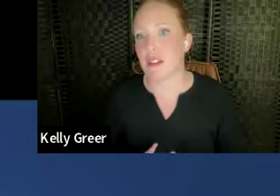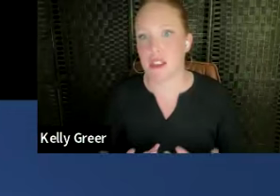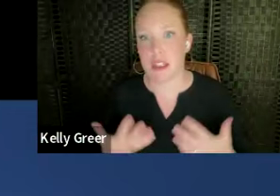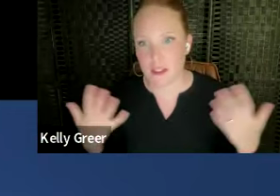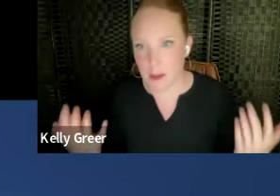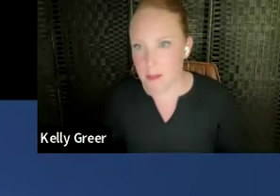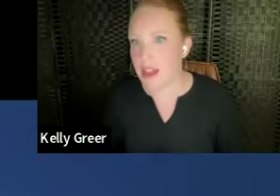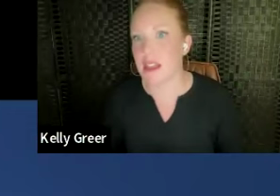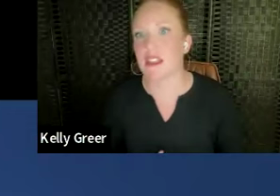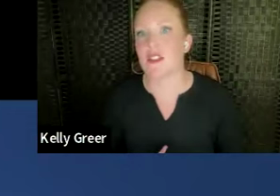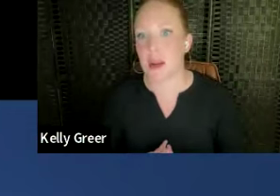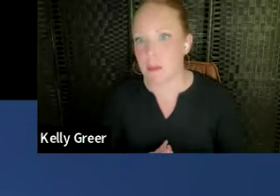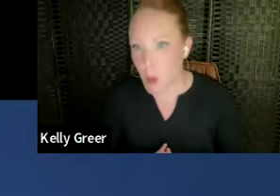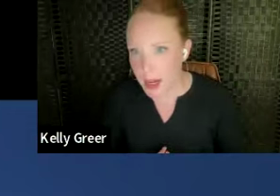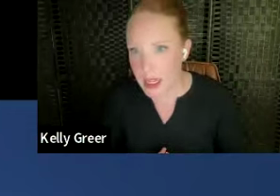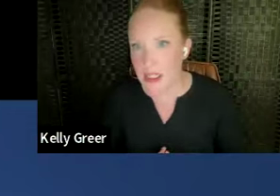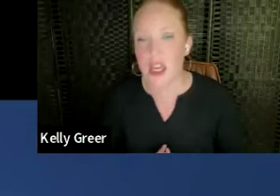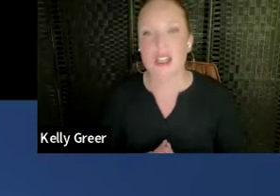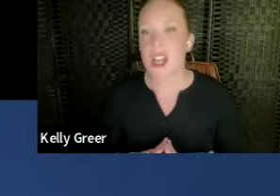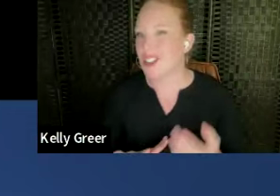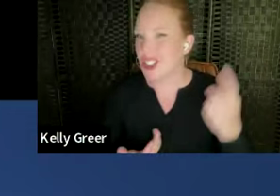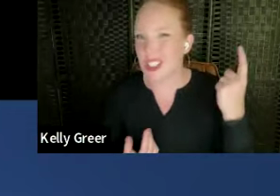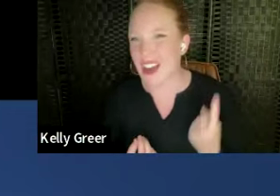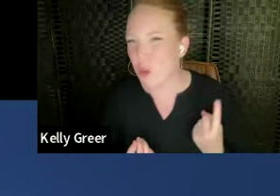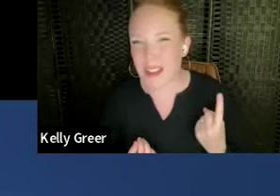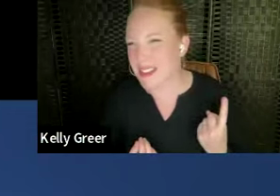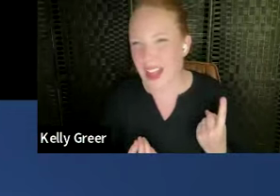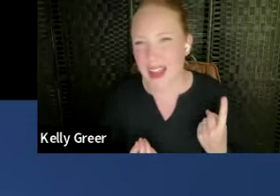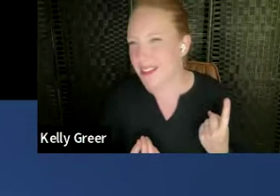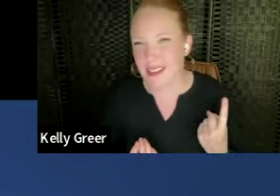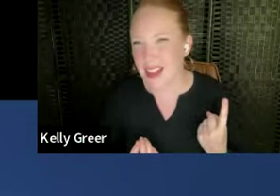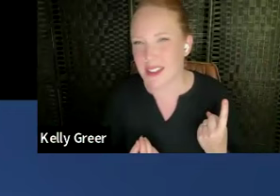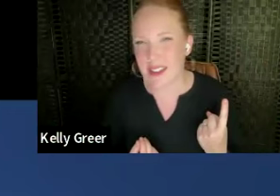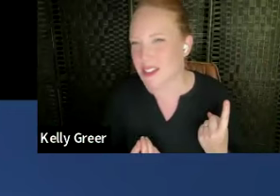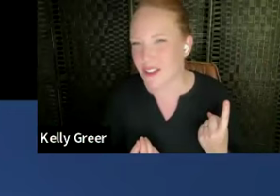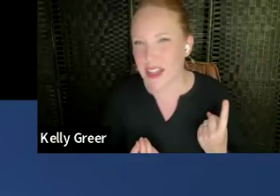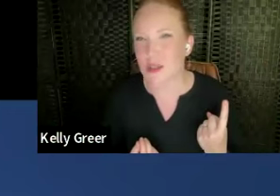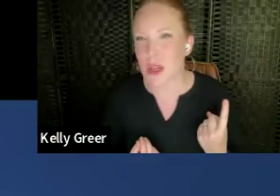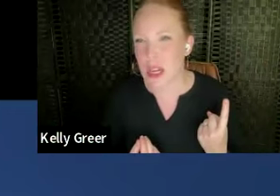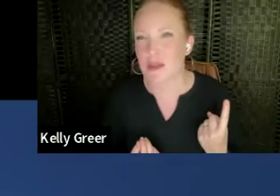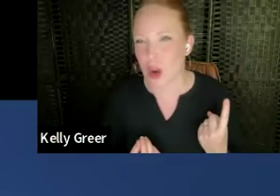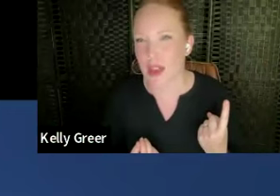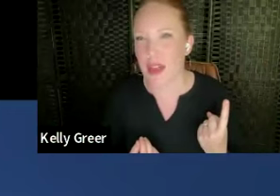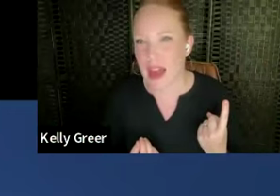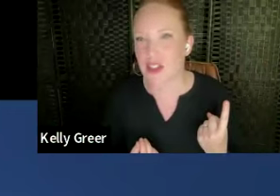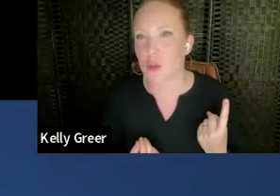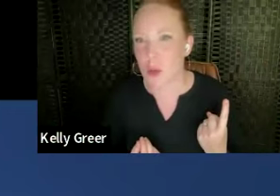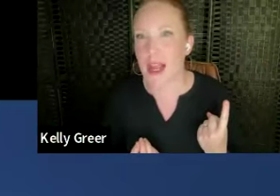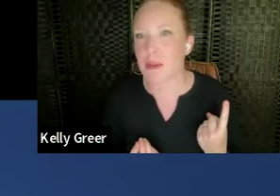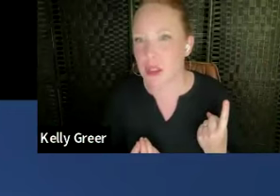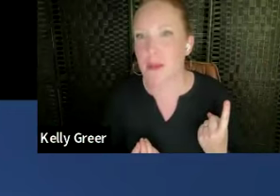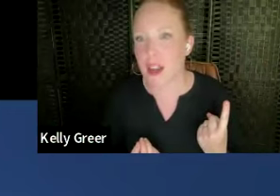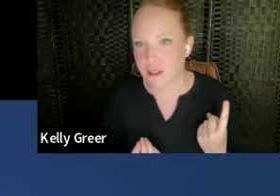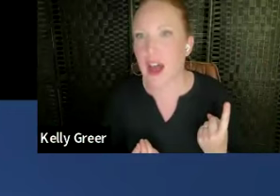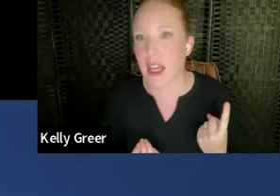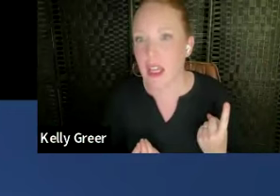communication preferences, different methods. It's very important not to just have one slide. That doesn't suffice. We need more than that. So we